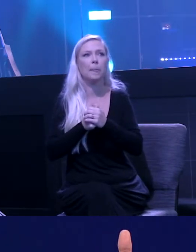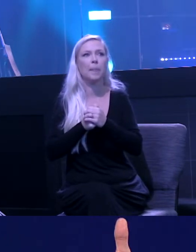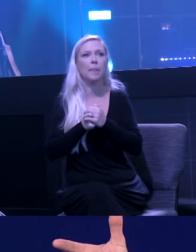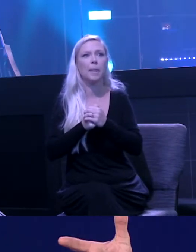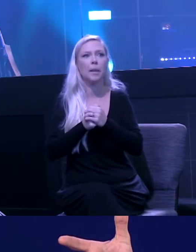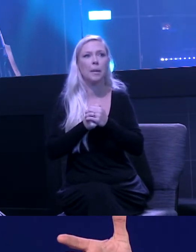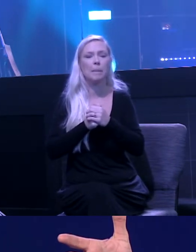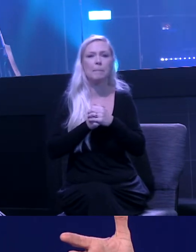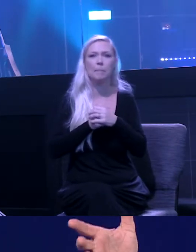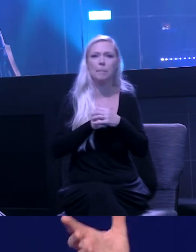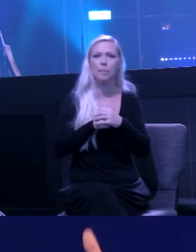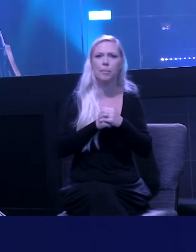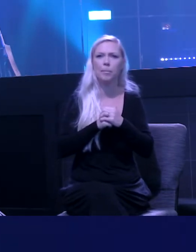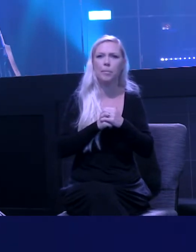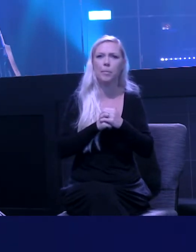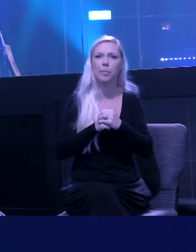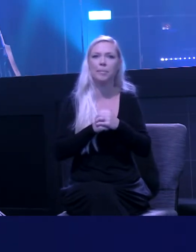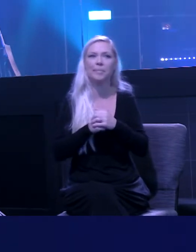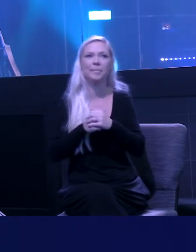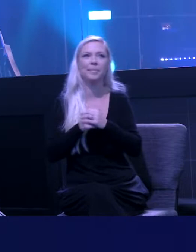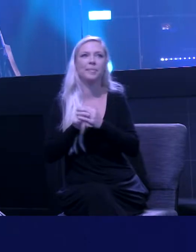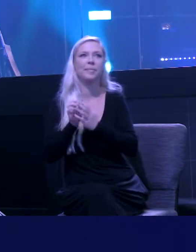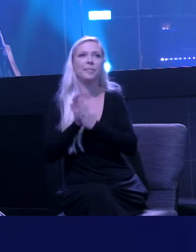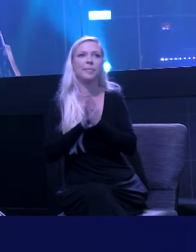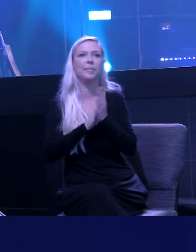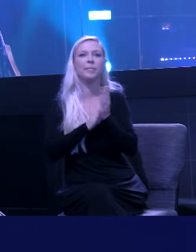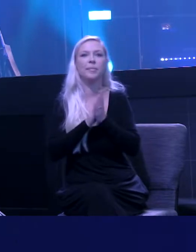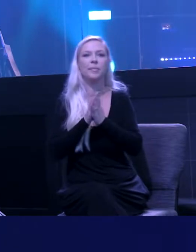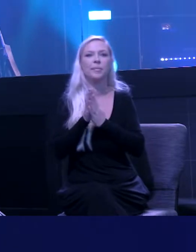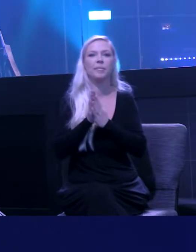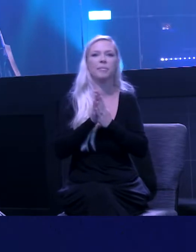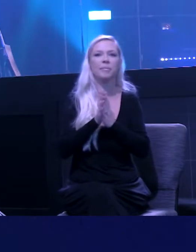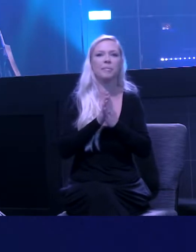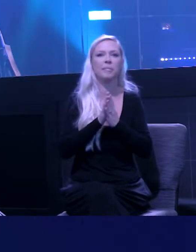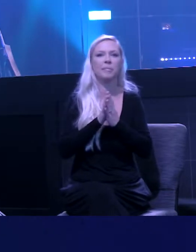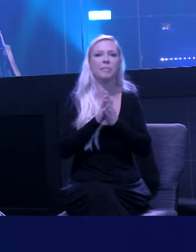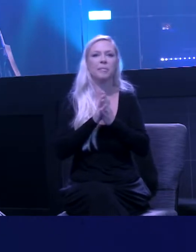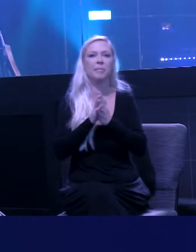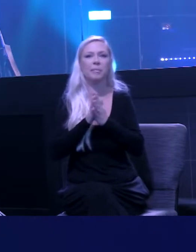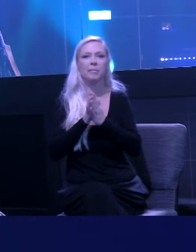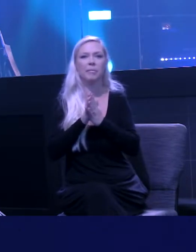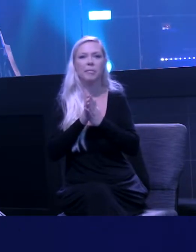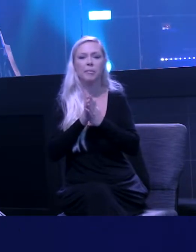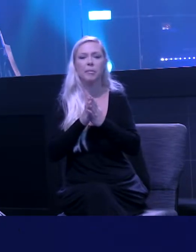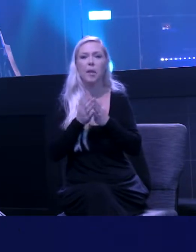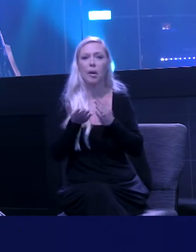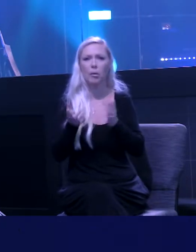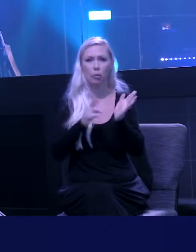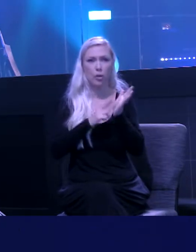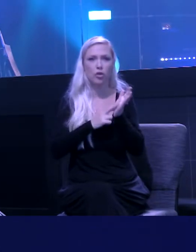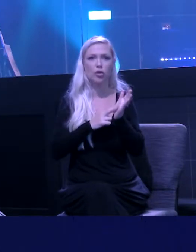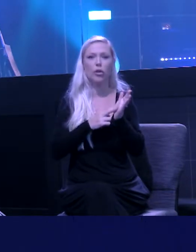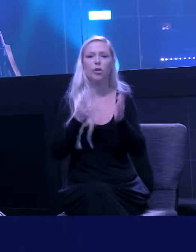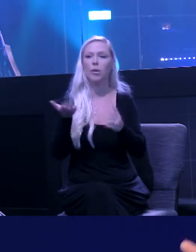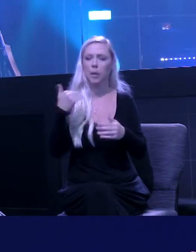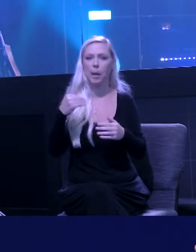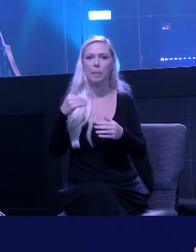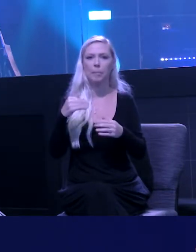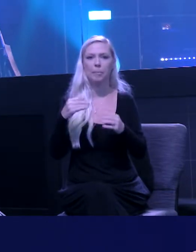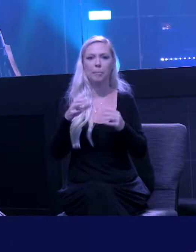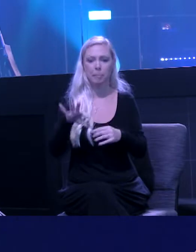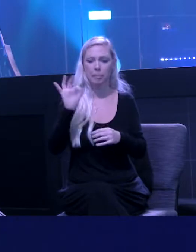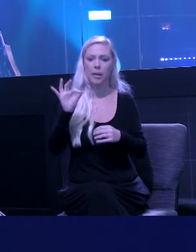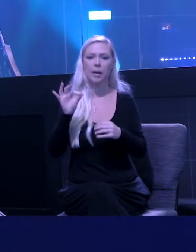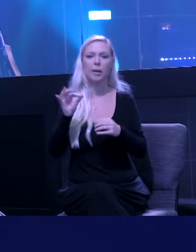8 p.m. Big long party. Swing by, get your stuff, but make sure they get to kids camp. Guys, next Saturday, let's